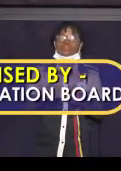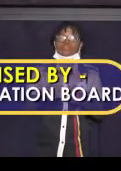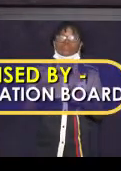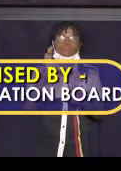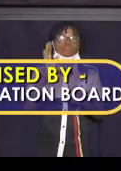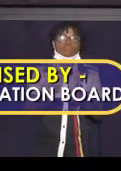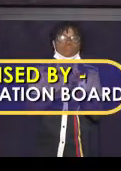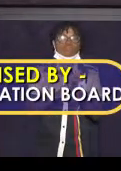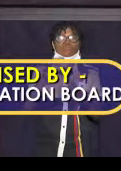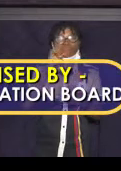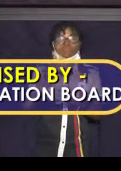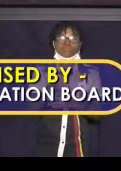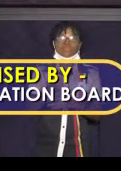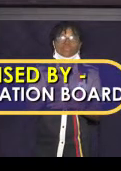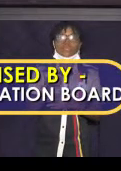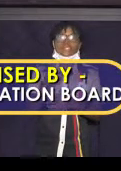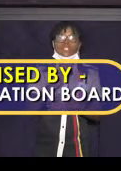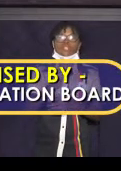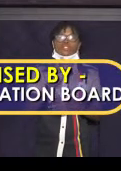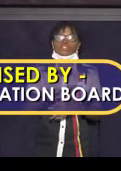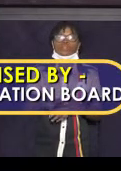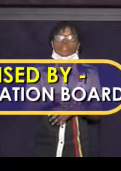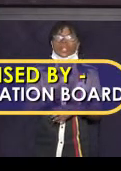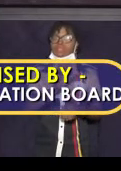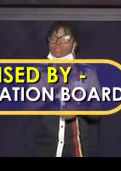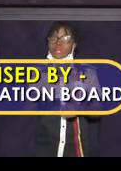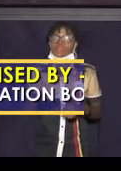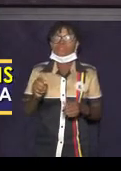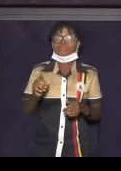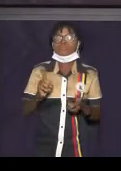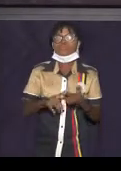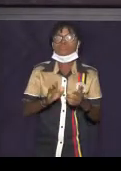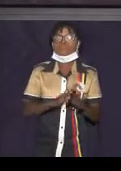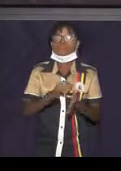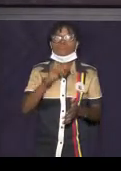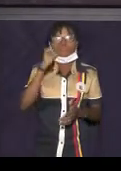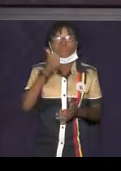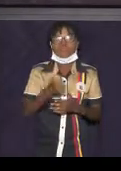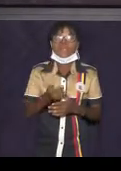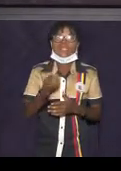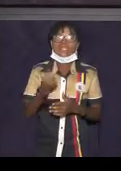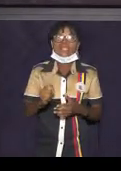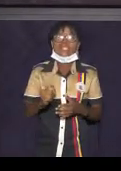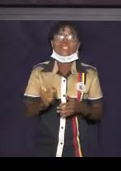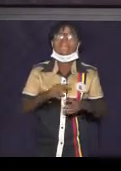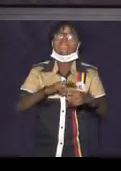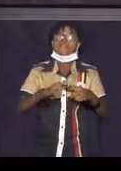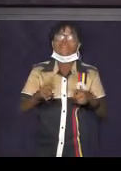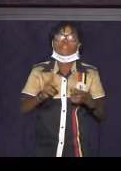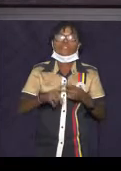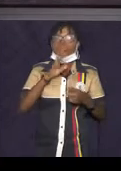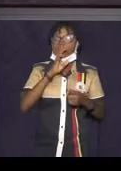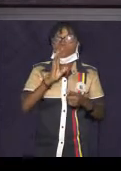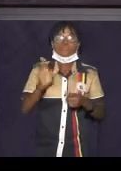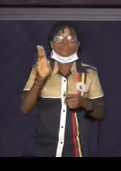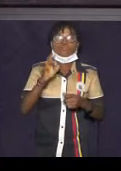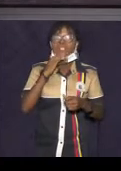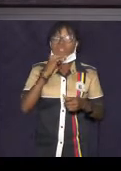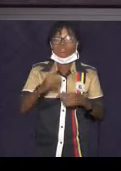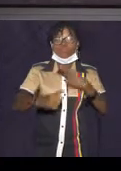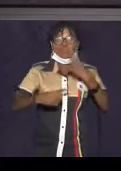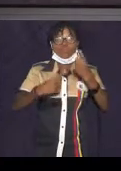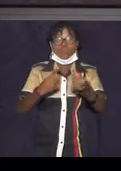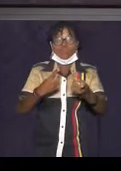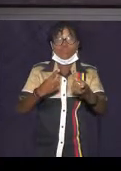tomorrow. The children dash to school tomorrow. The verb to use is go.